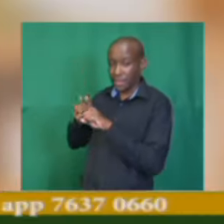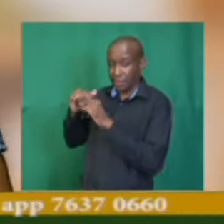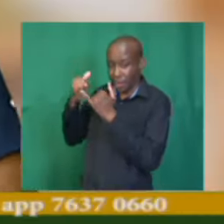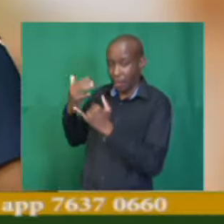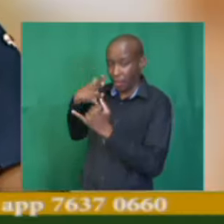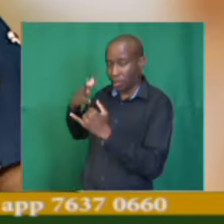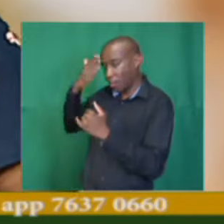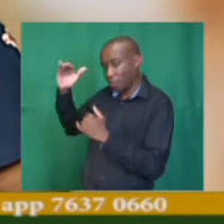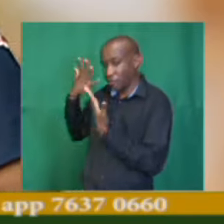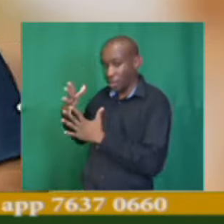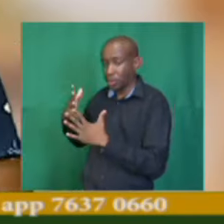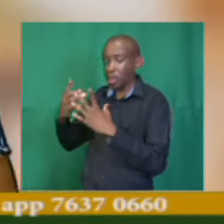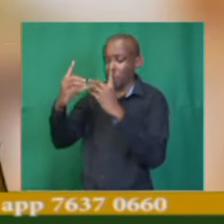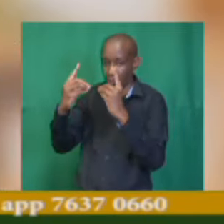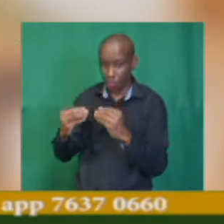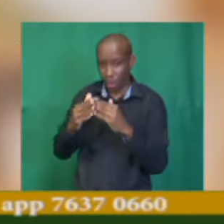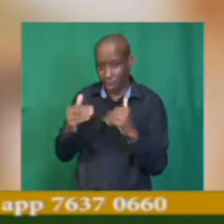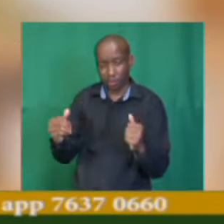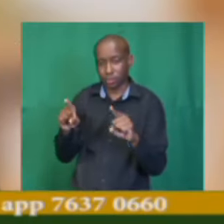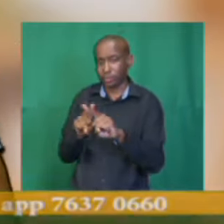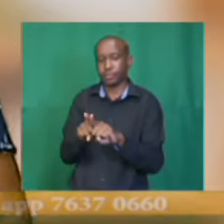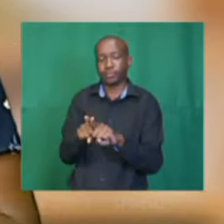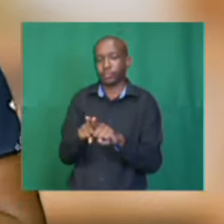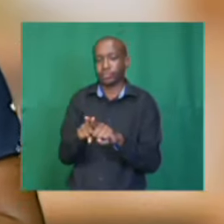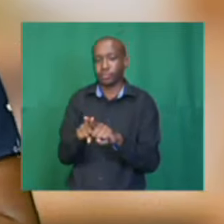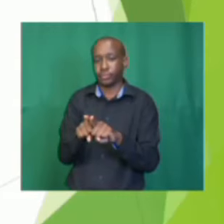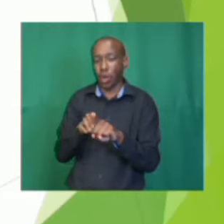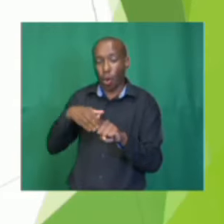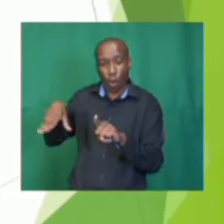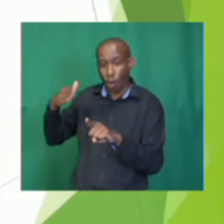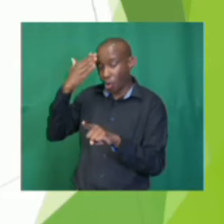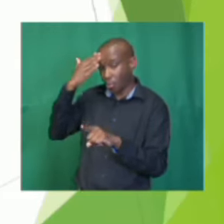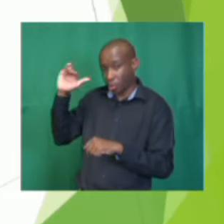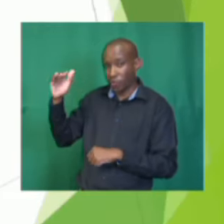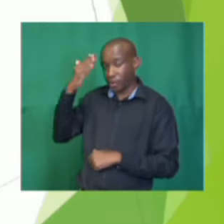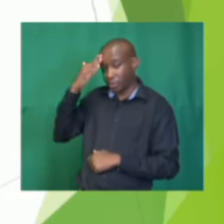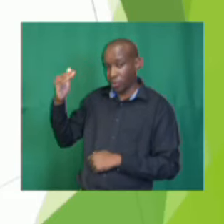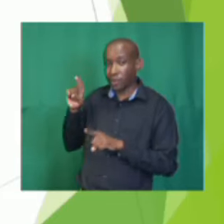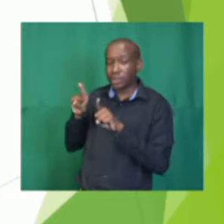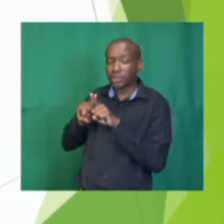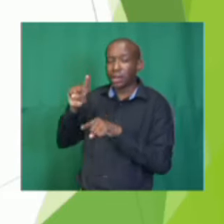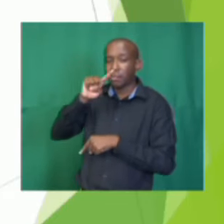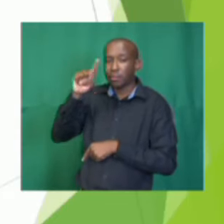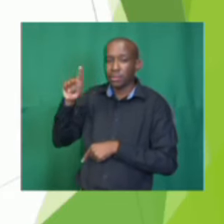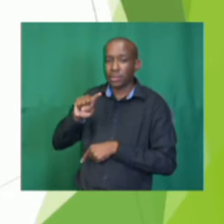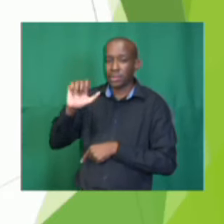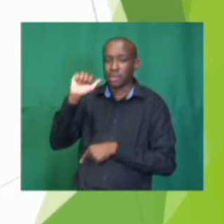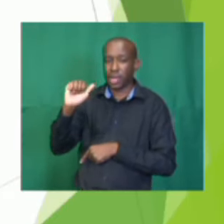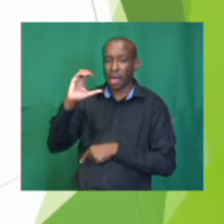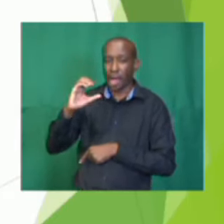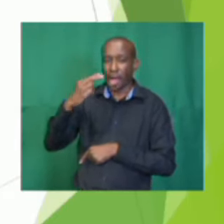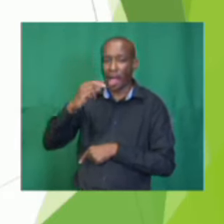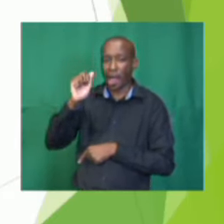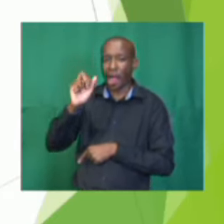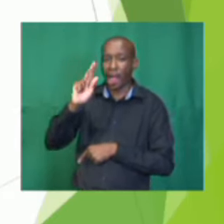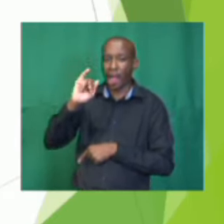Old Testament prophecies. Old Testament prophets, like the prophet Zechariah, in the book of